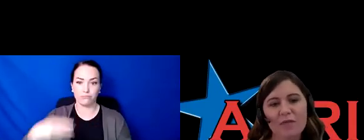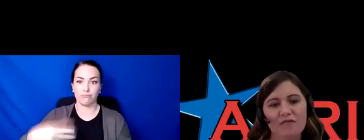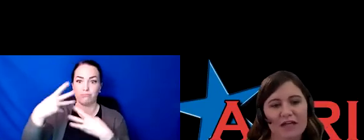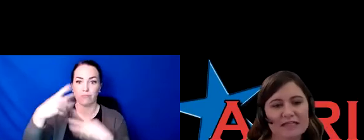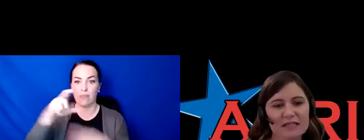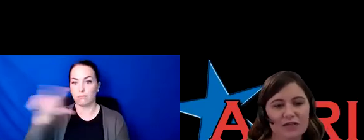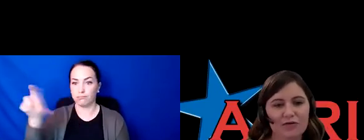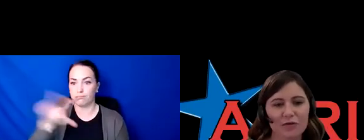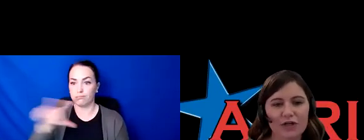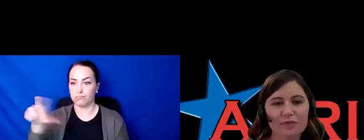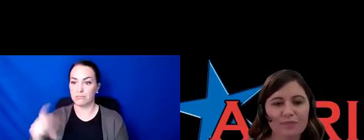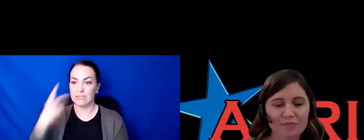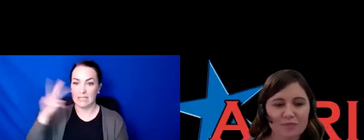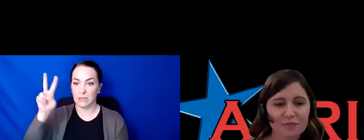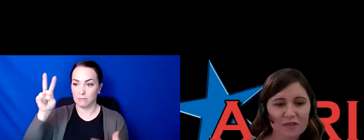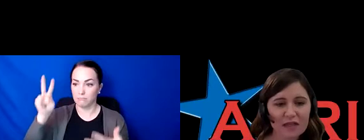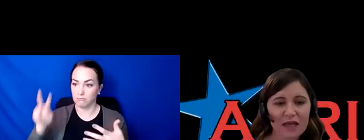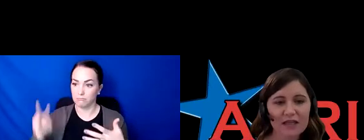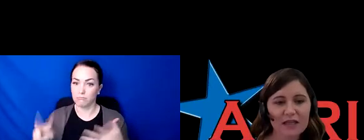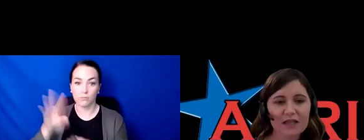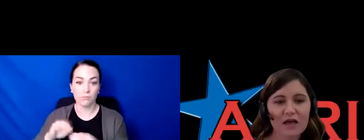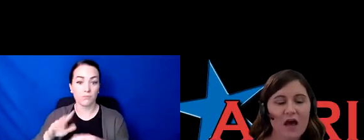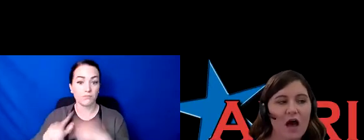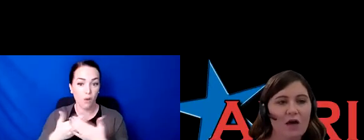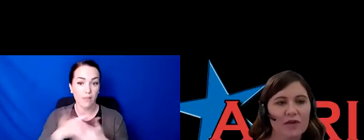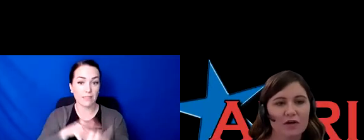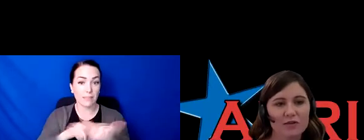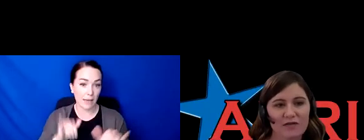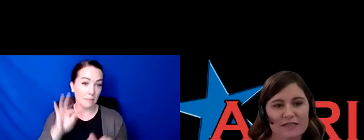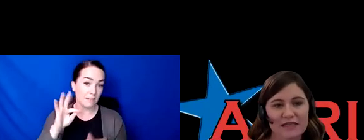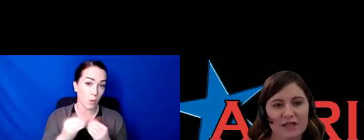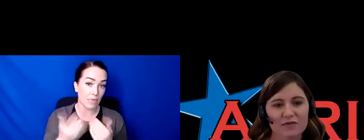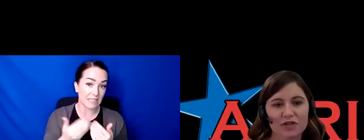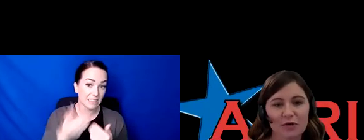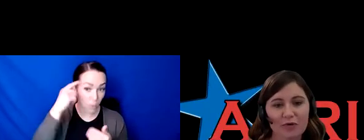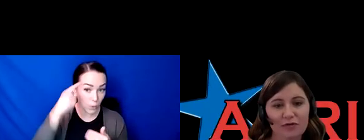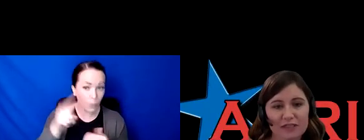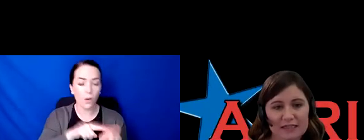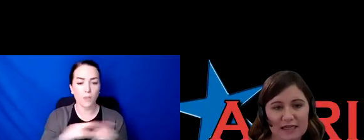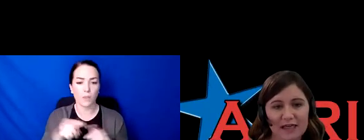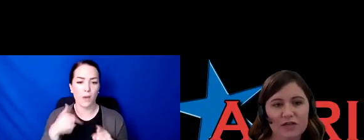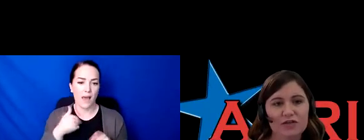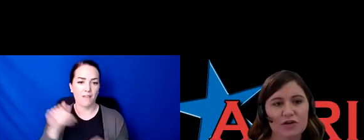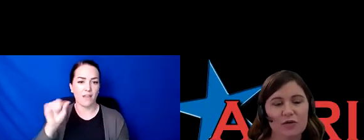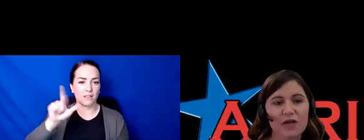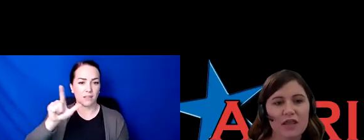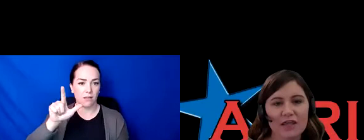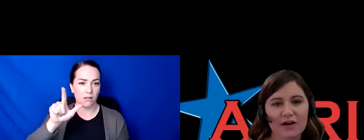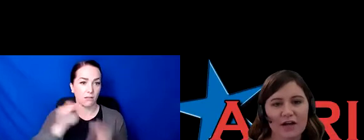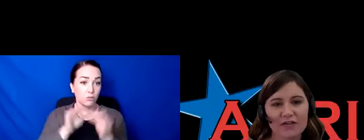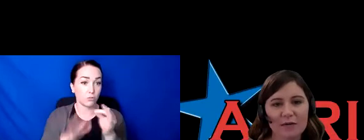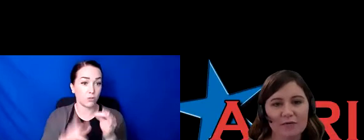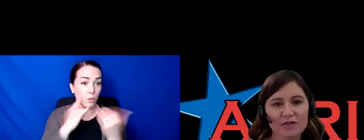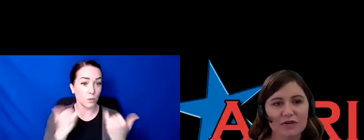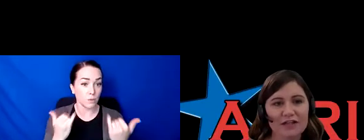time, if that's easier for you. And then we also have a sign language interpreter for today. So they